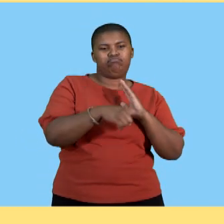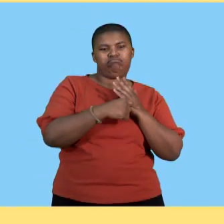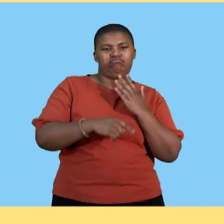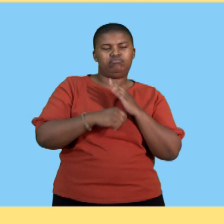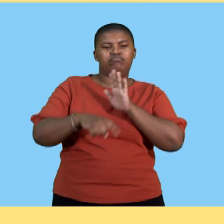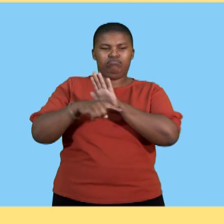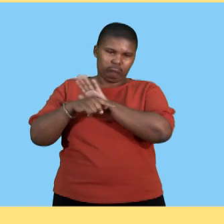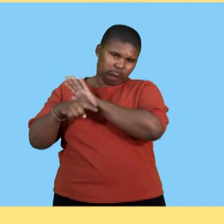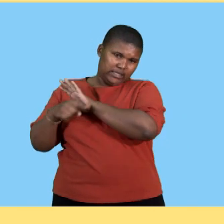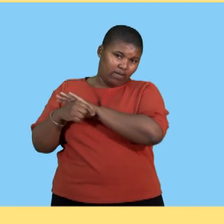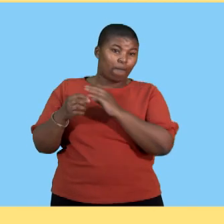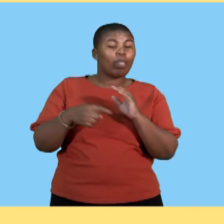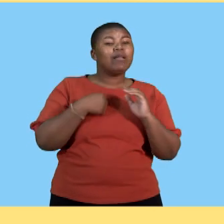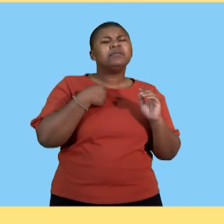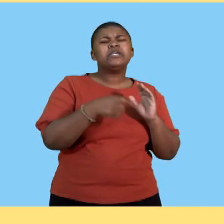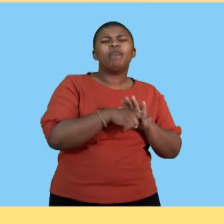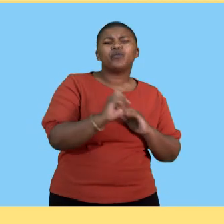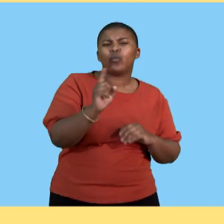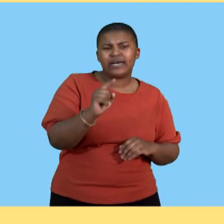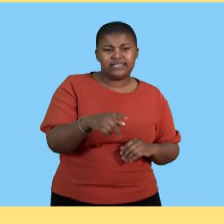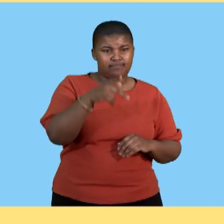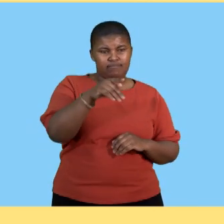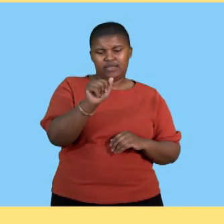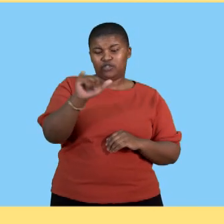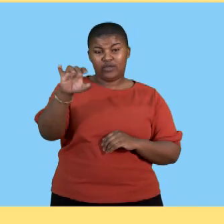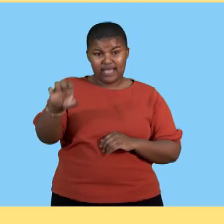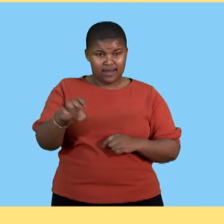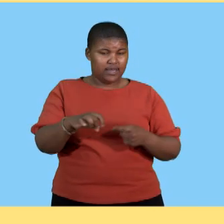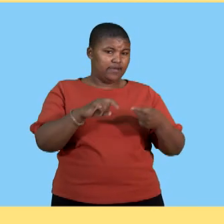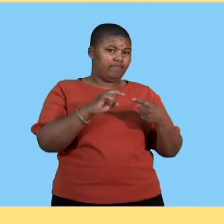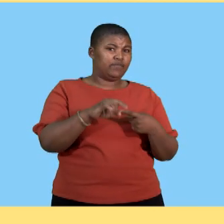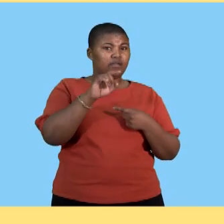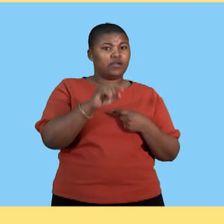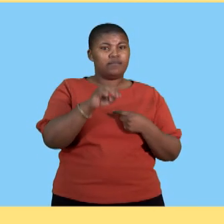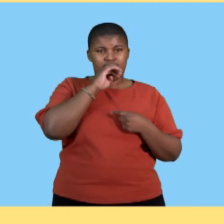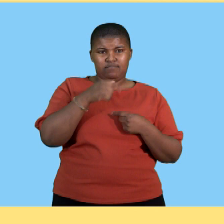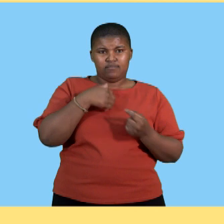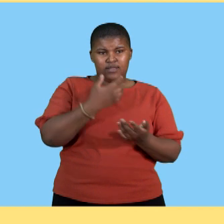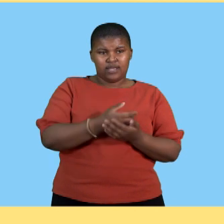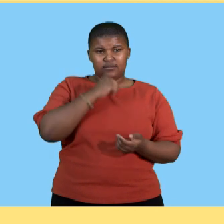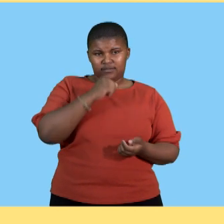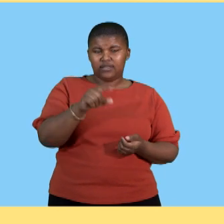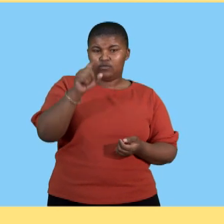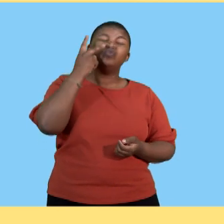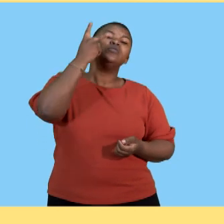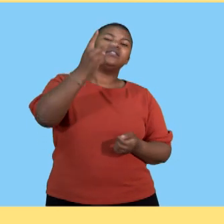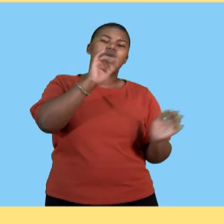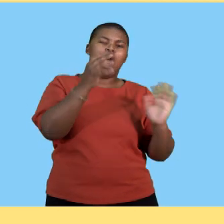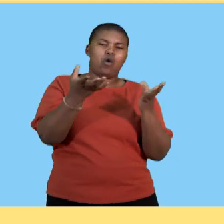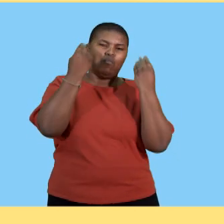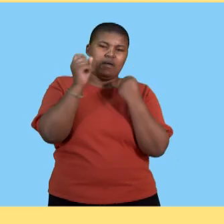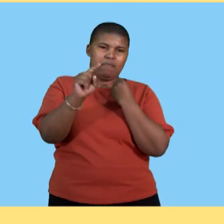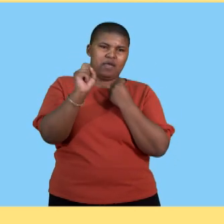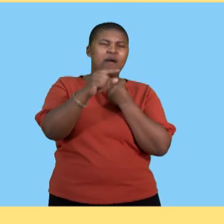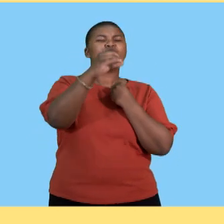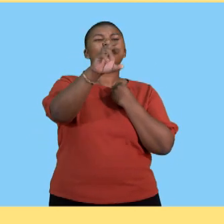particular amounts. So the amounts that I'm going to subtract, it is your pay as you earn. So I can come here just so you can see